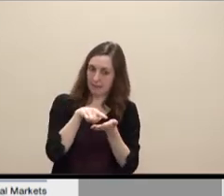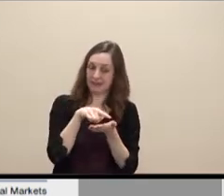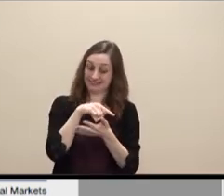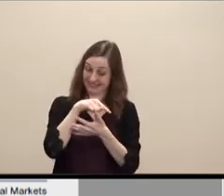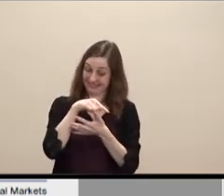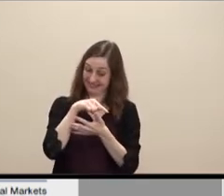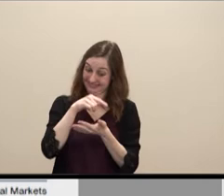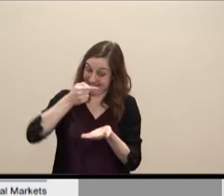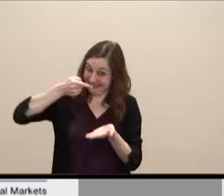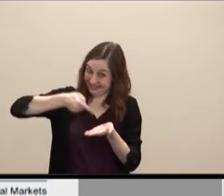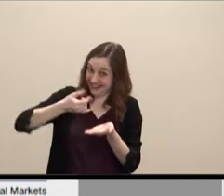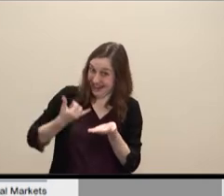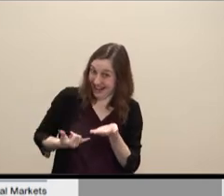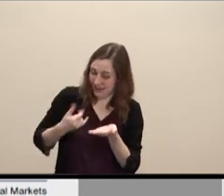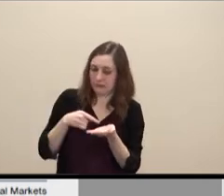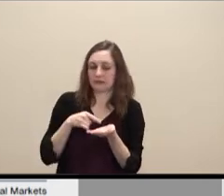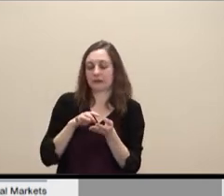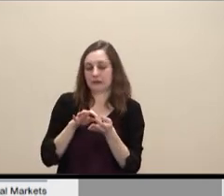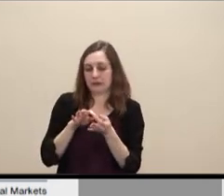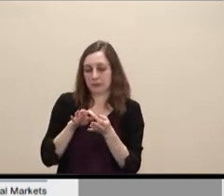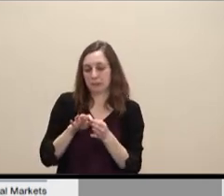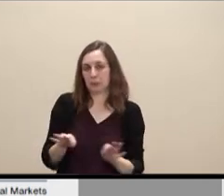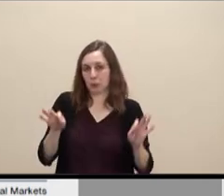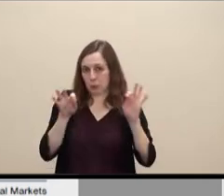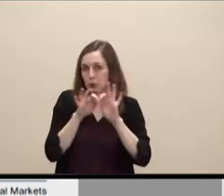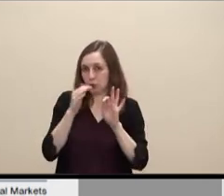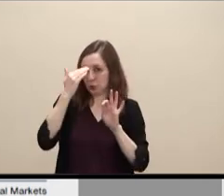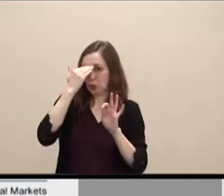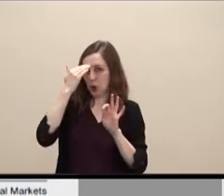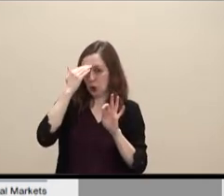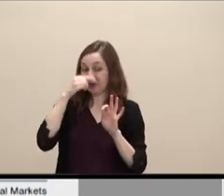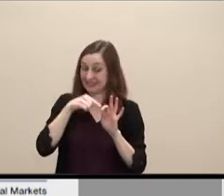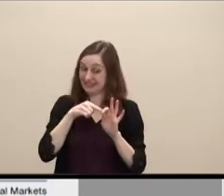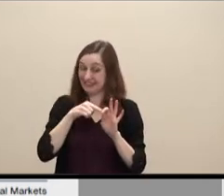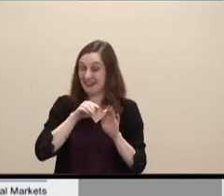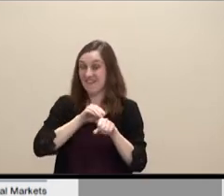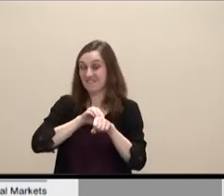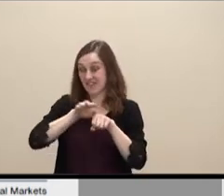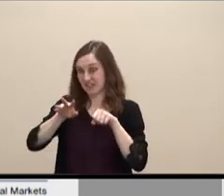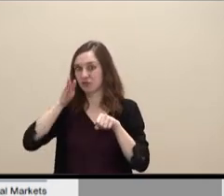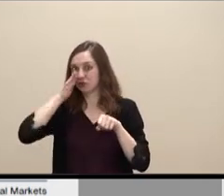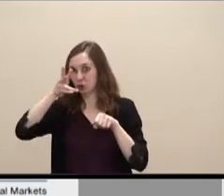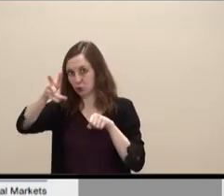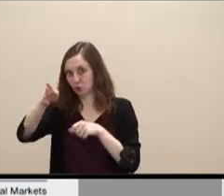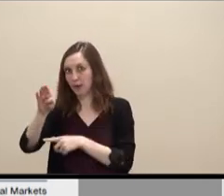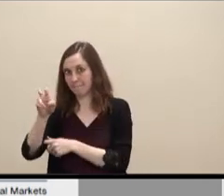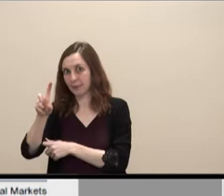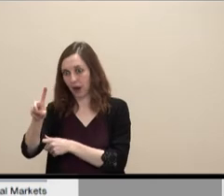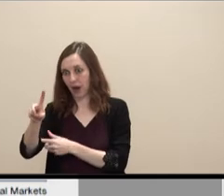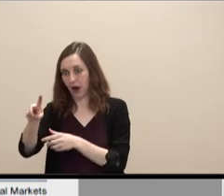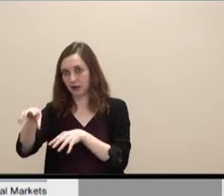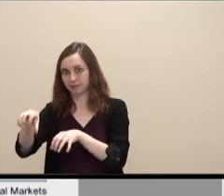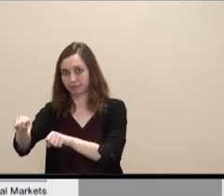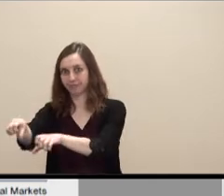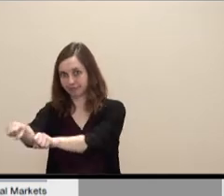part of our capacity for future bonds. And so what we'll show you here, you guys are very,